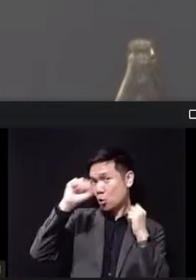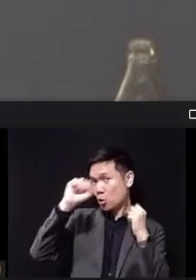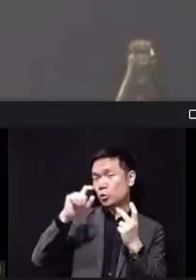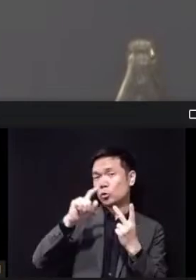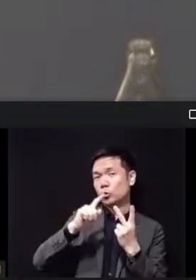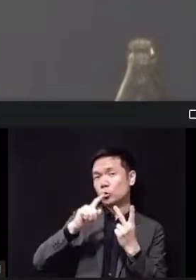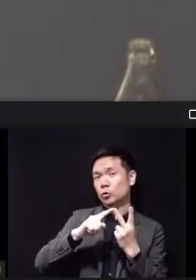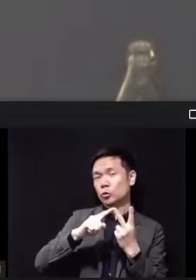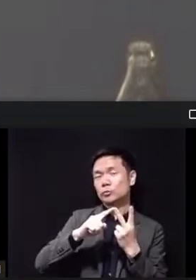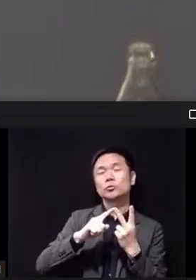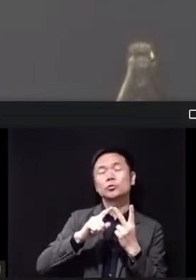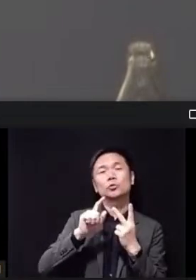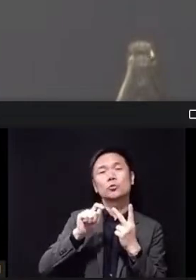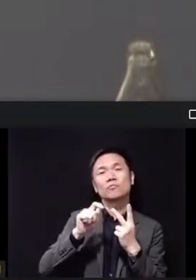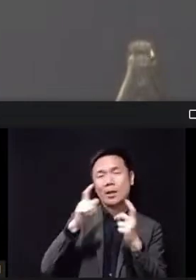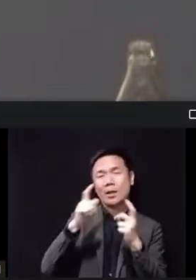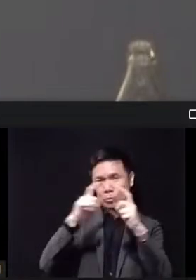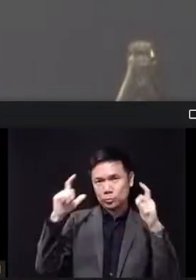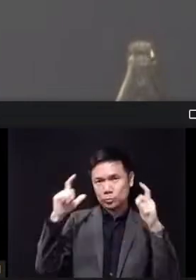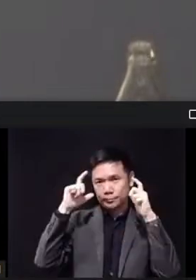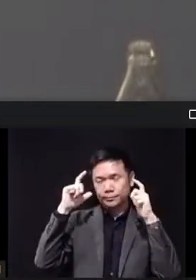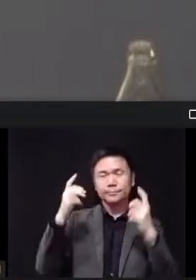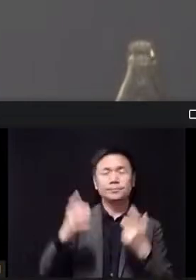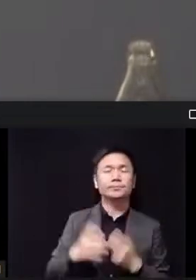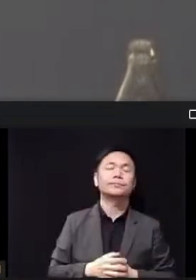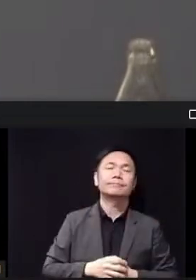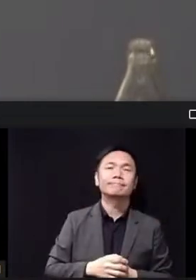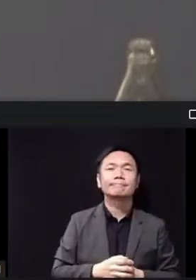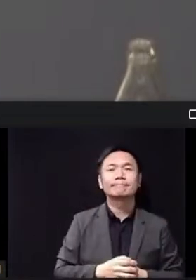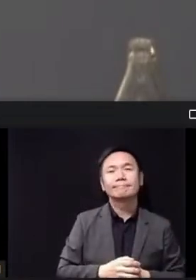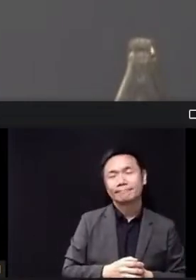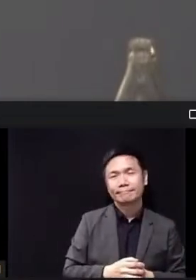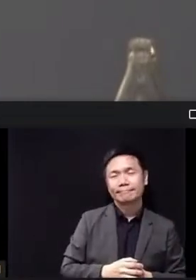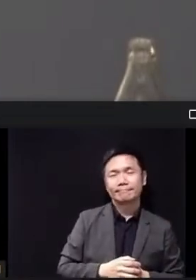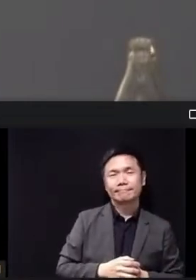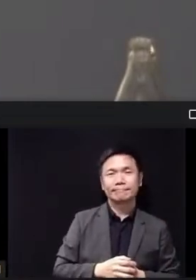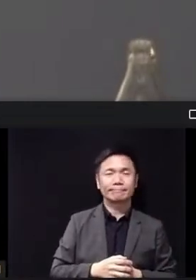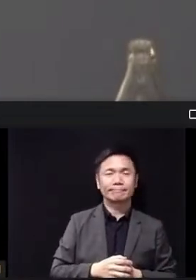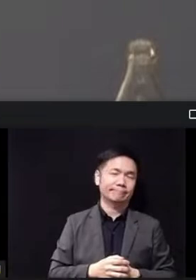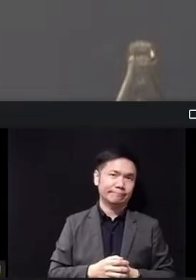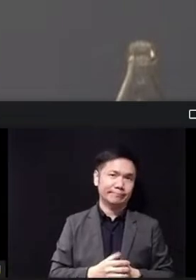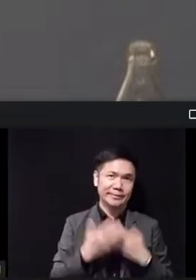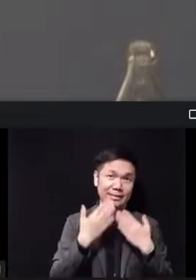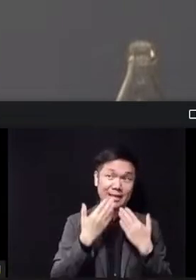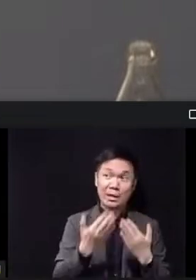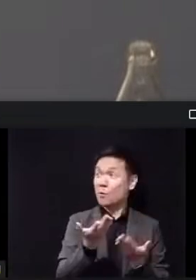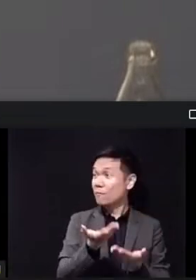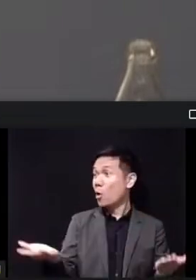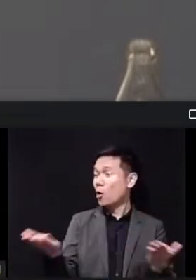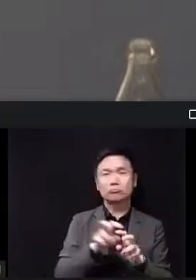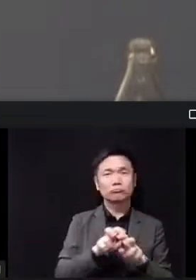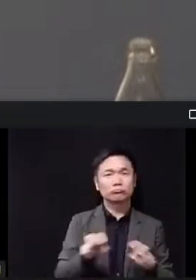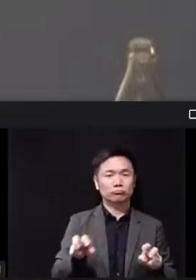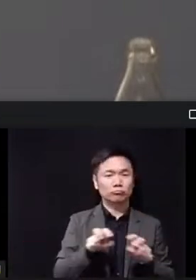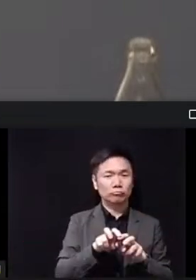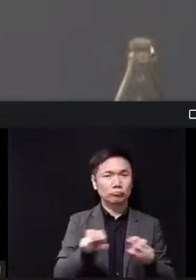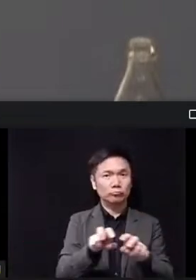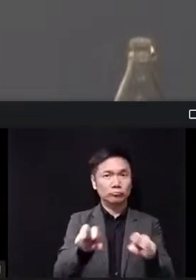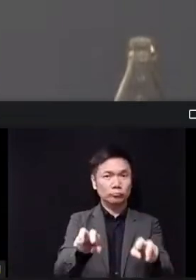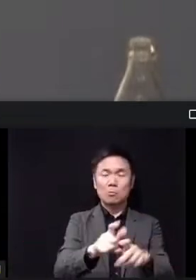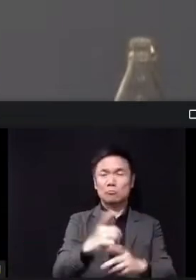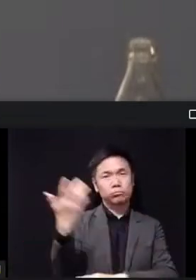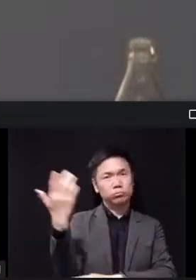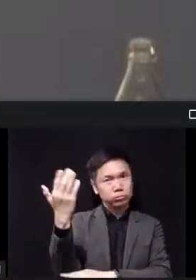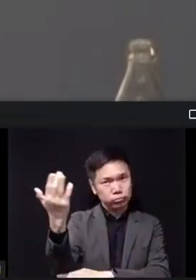Tuvalu to Fiji. I also would like to extend my gratitude to the roundtable speakers and